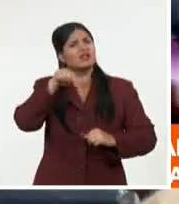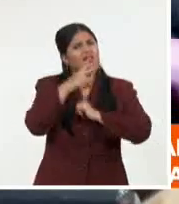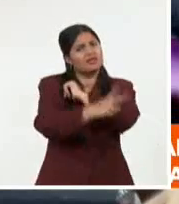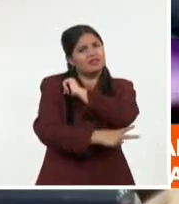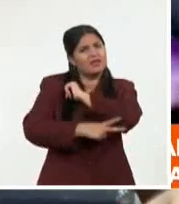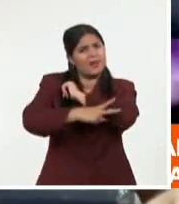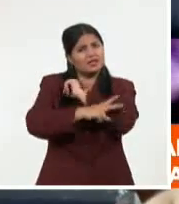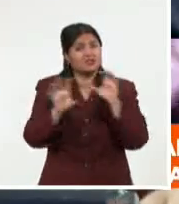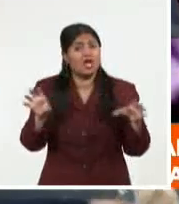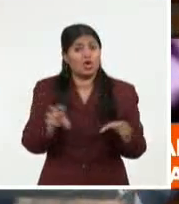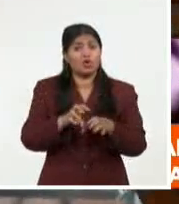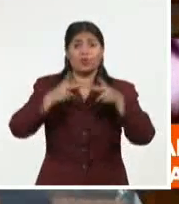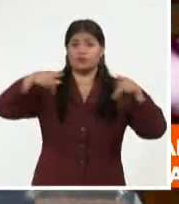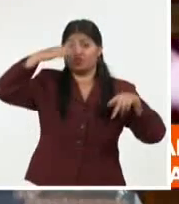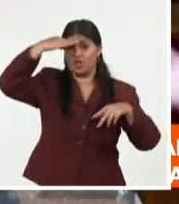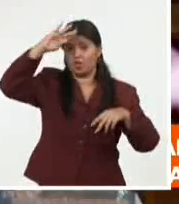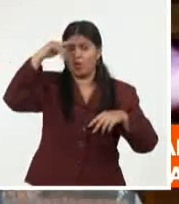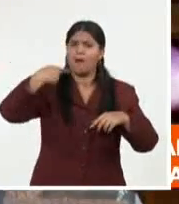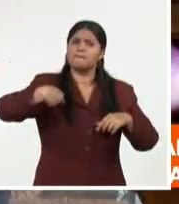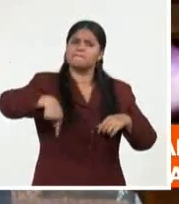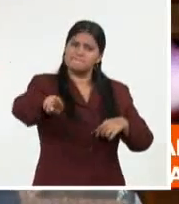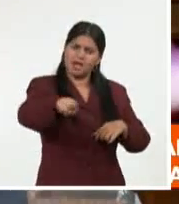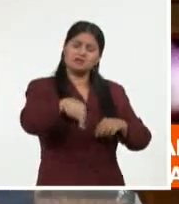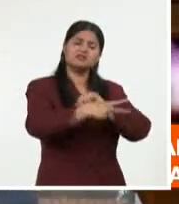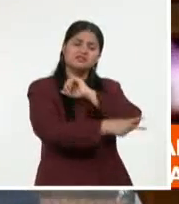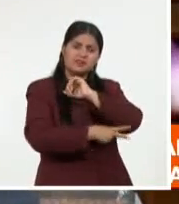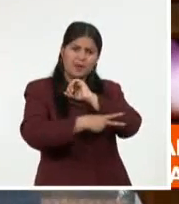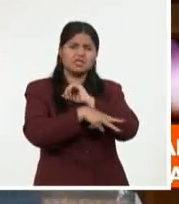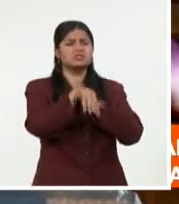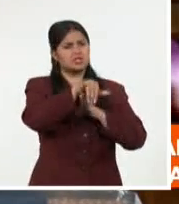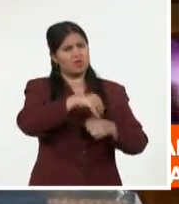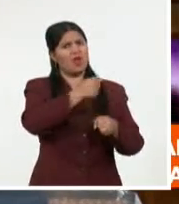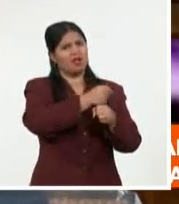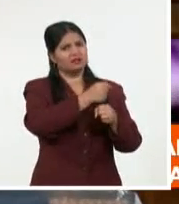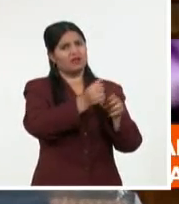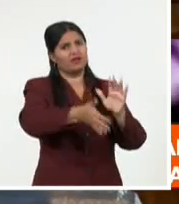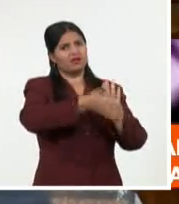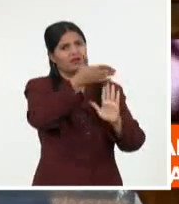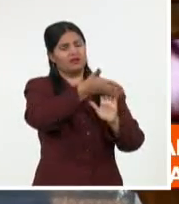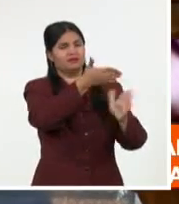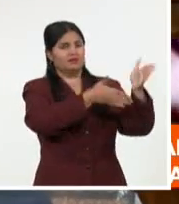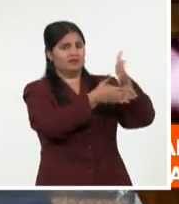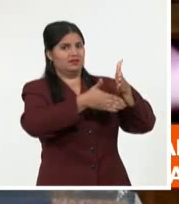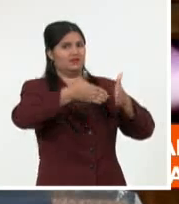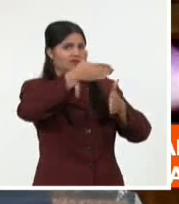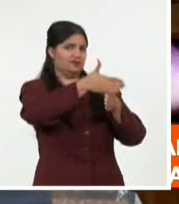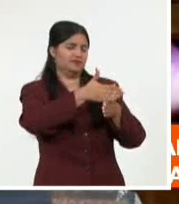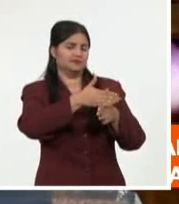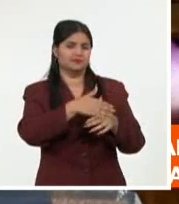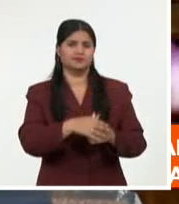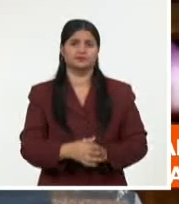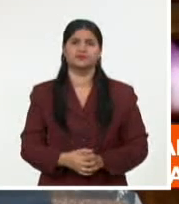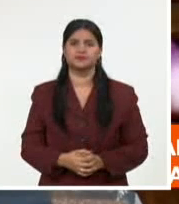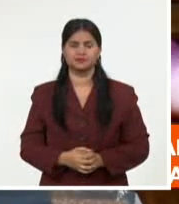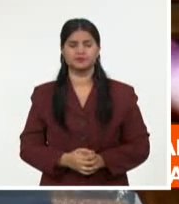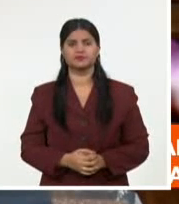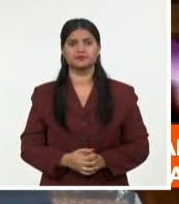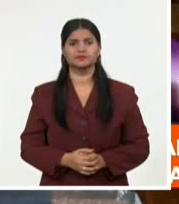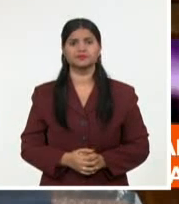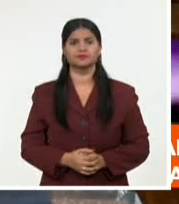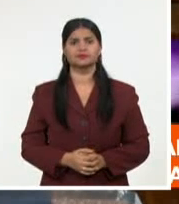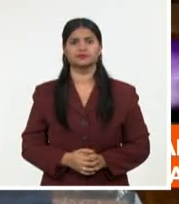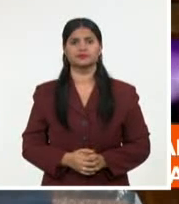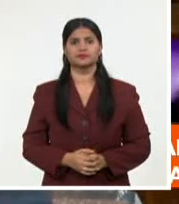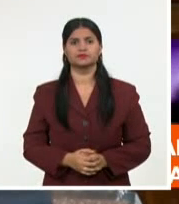caribeña. But the Cuban cooperation workers who are deployed in St. Vincent and the Grenadines are not only in the